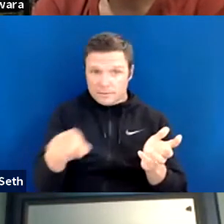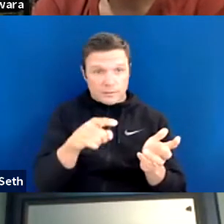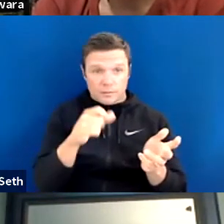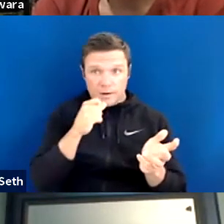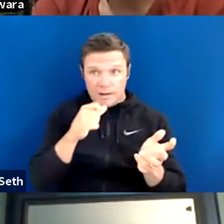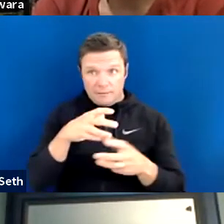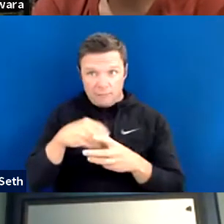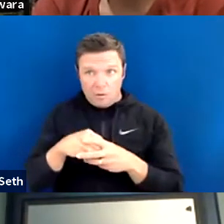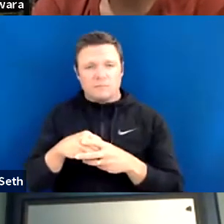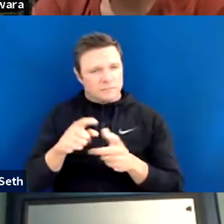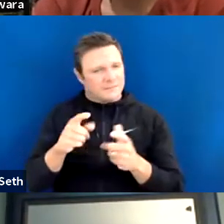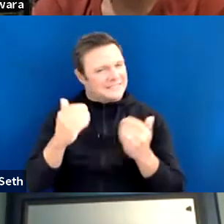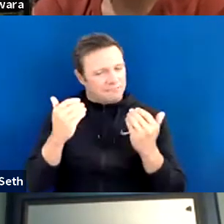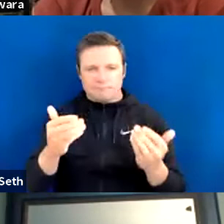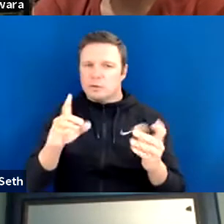do it.